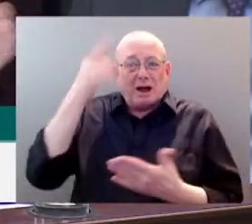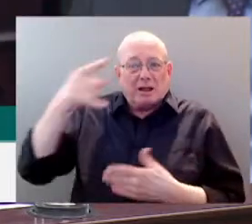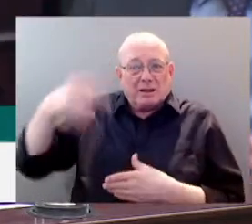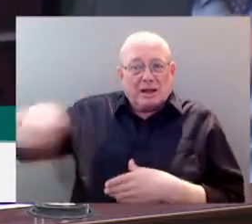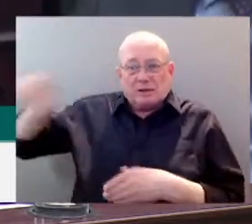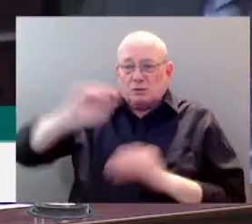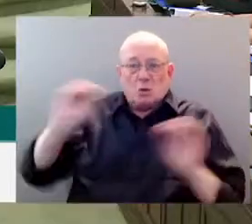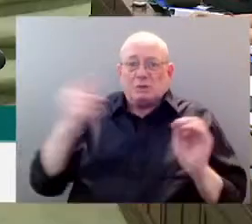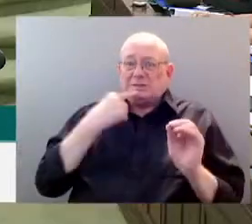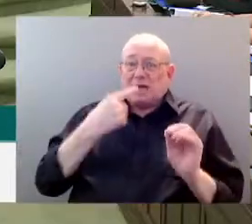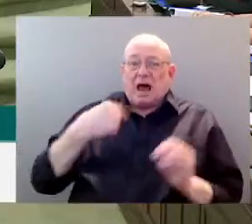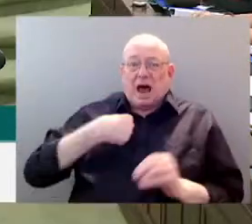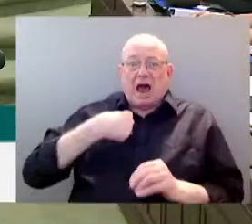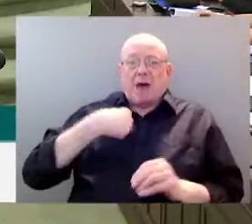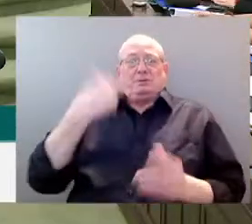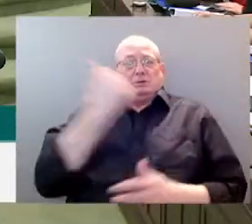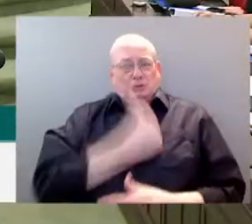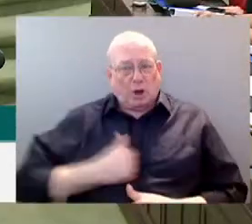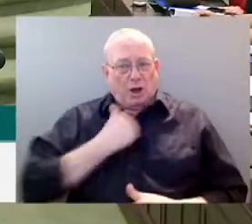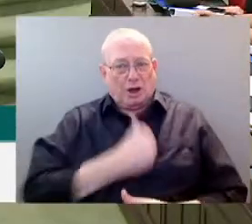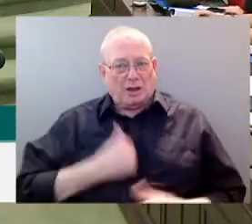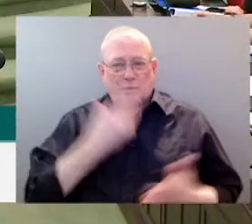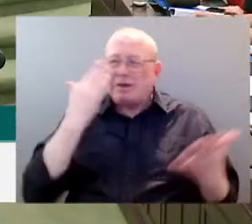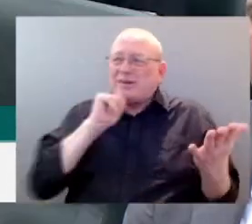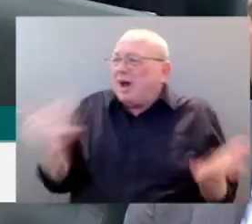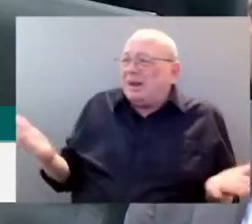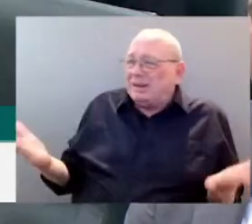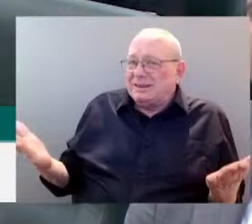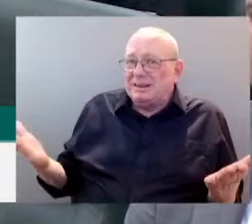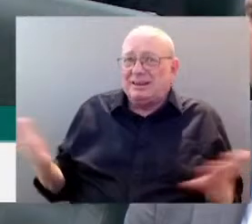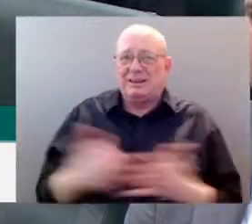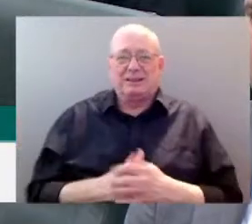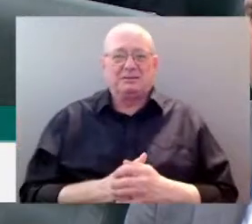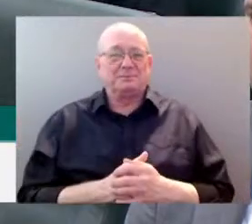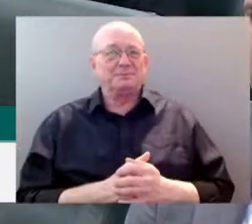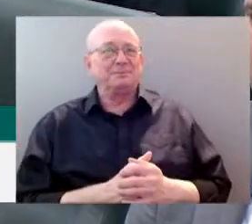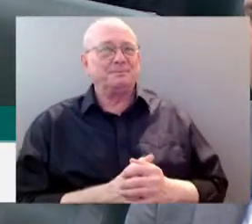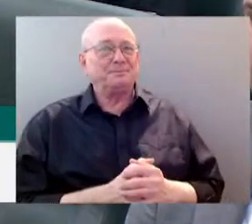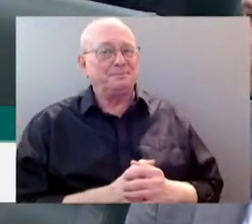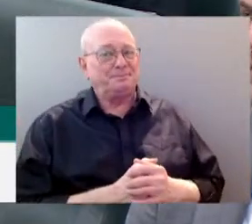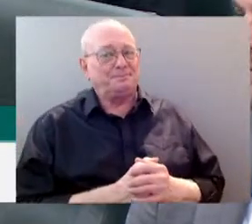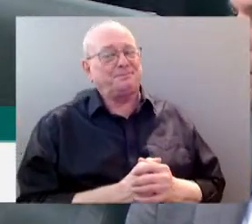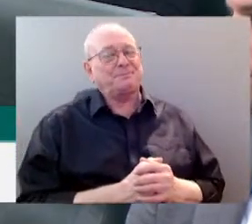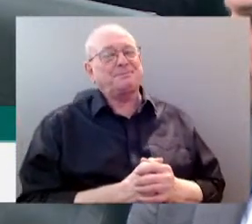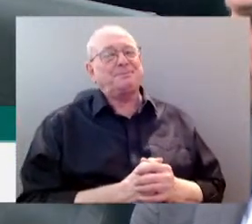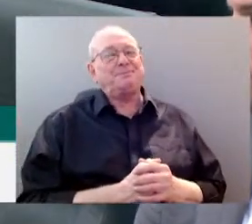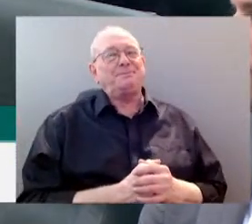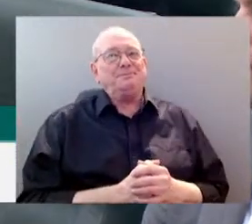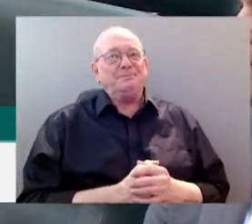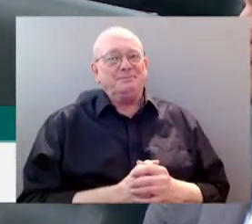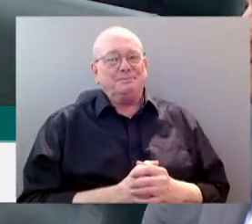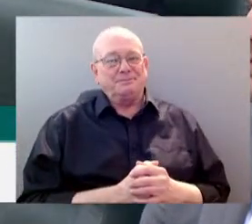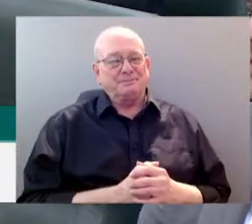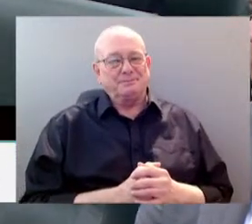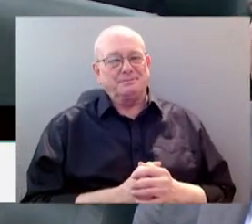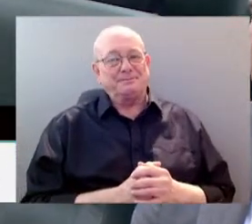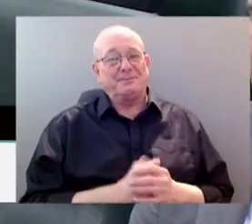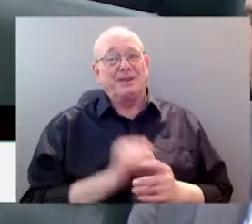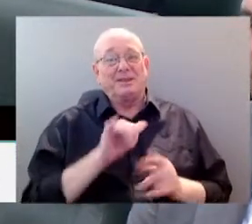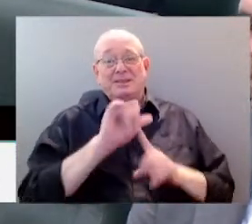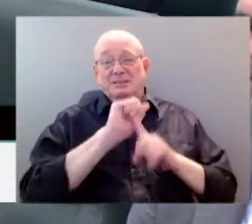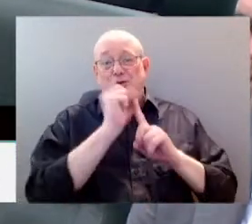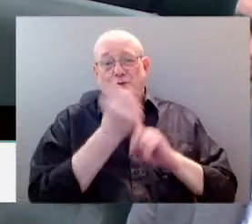sorry here The Honorable the premier Mr Speaker it was an evolving situation over the course of of the